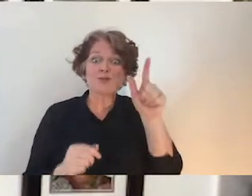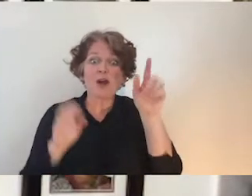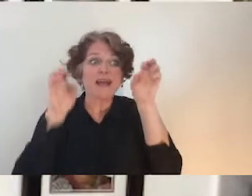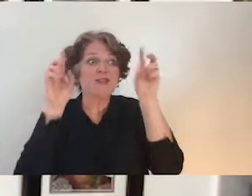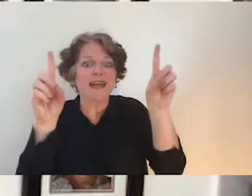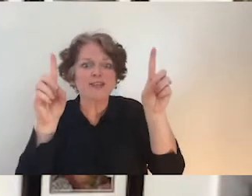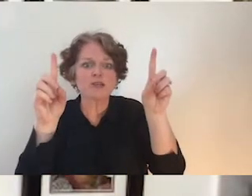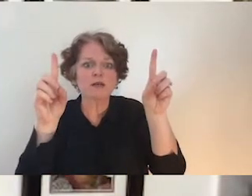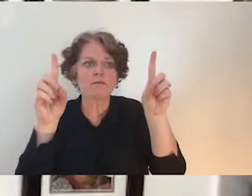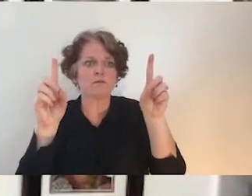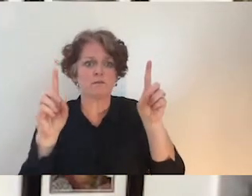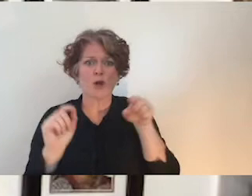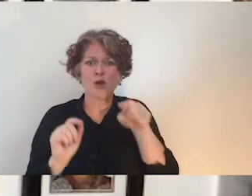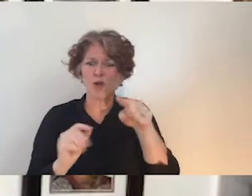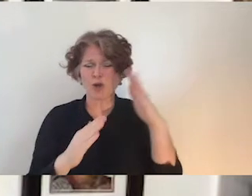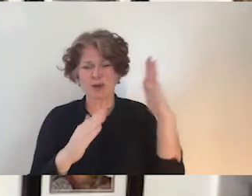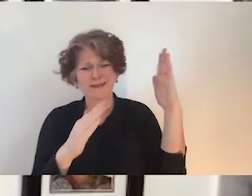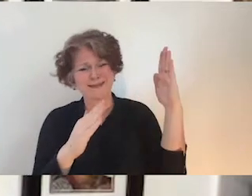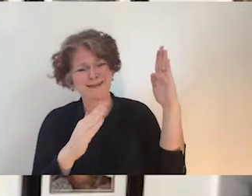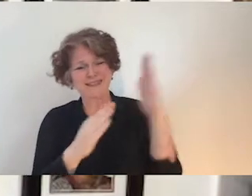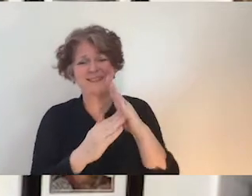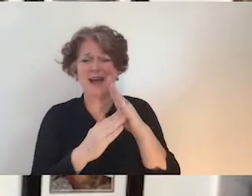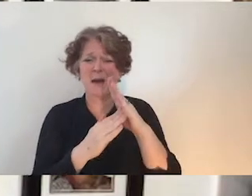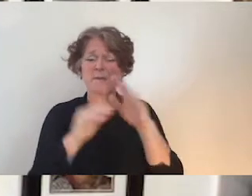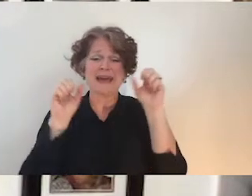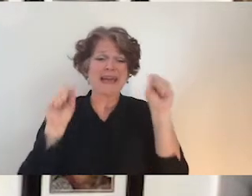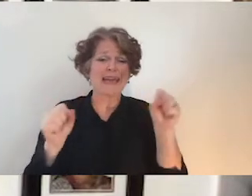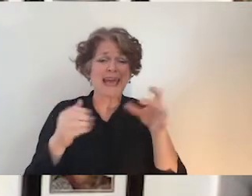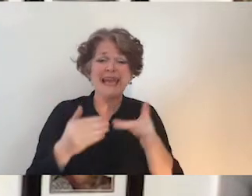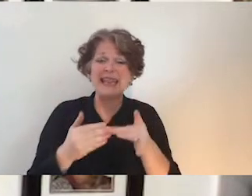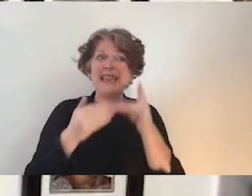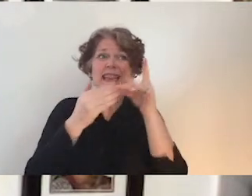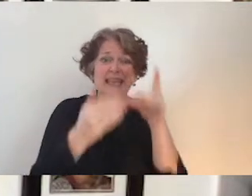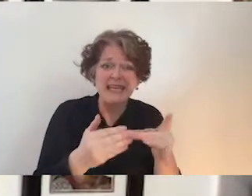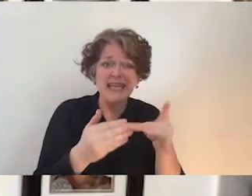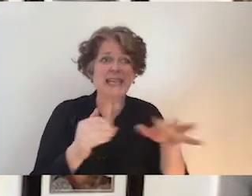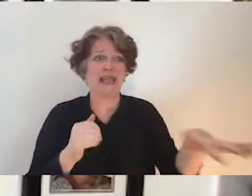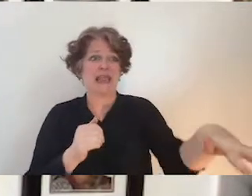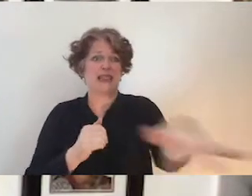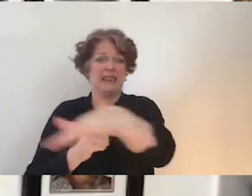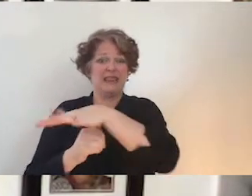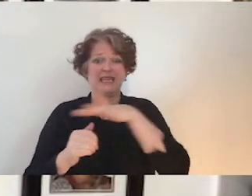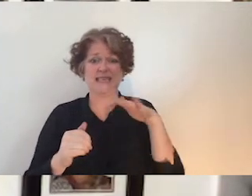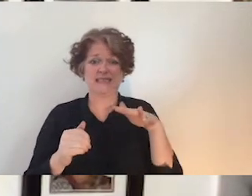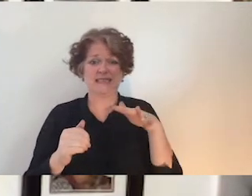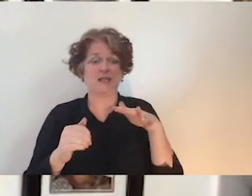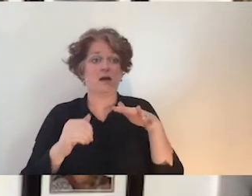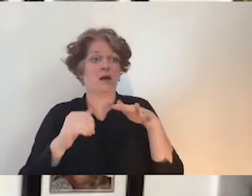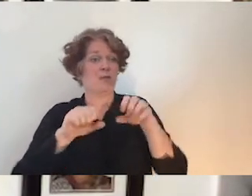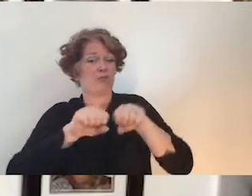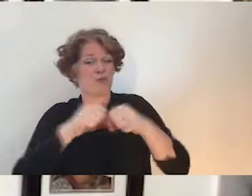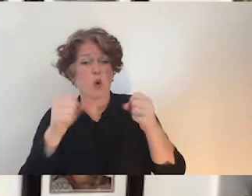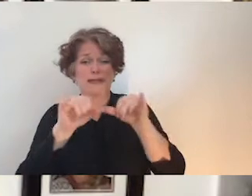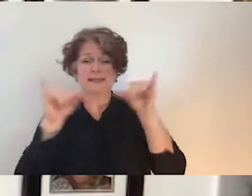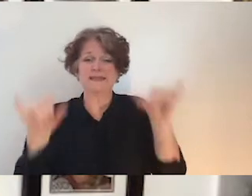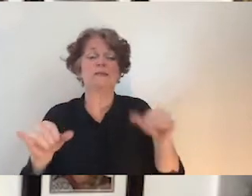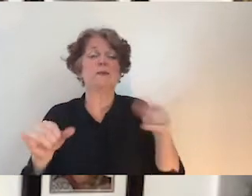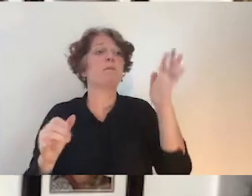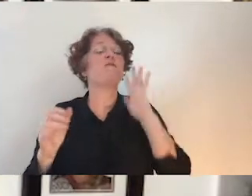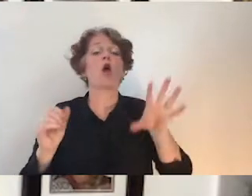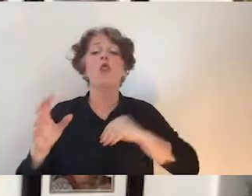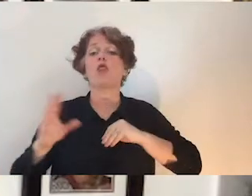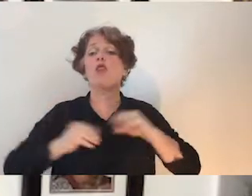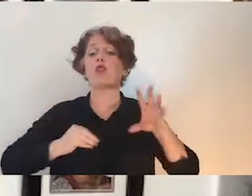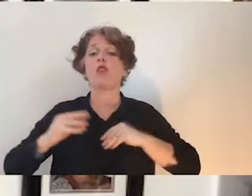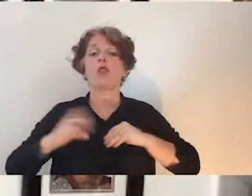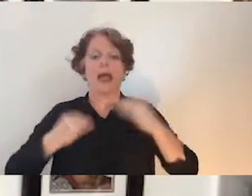Teachers College, few are better equipped than you to take this tragedy as an opportunity to redesign broken systems we have too